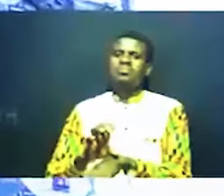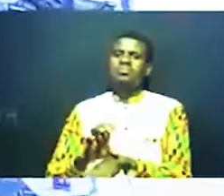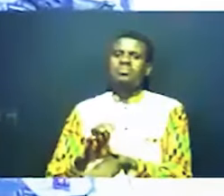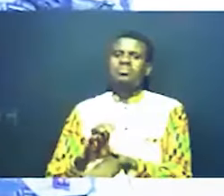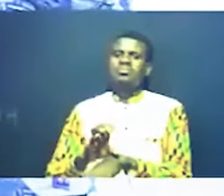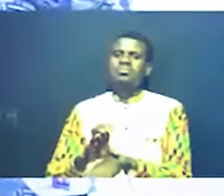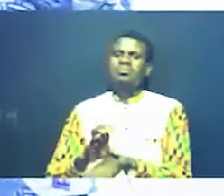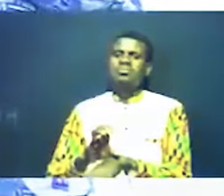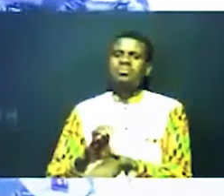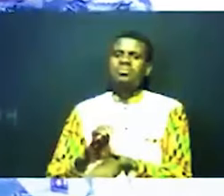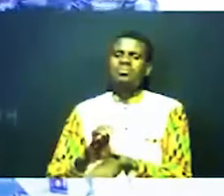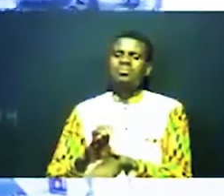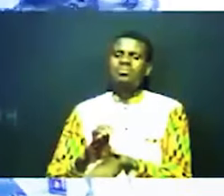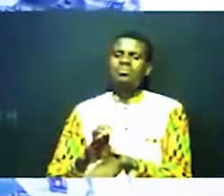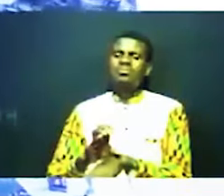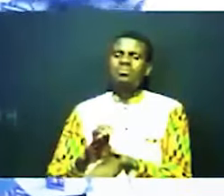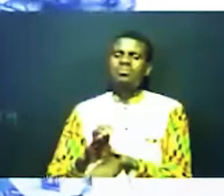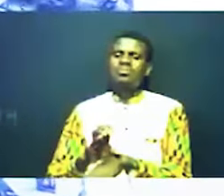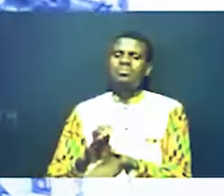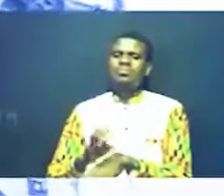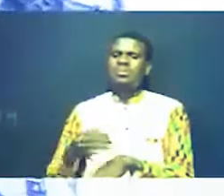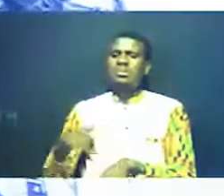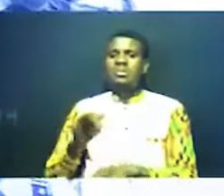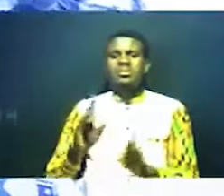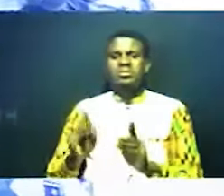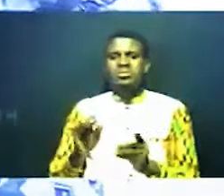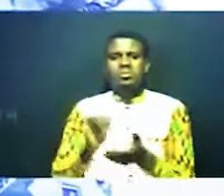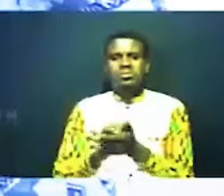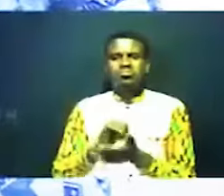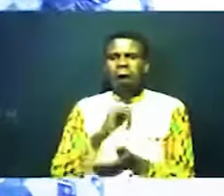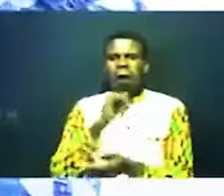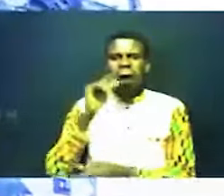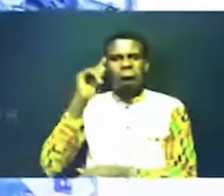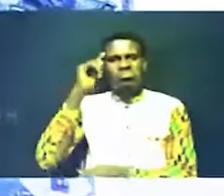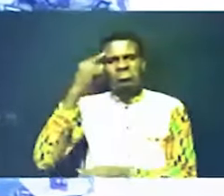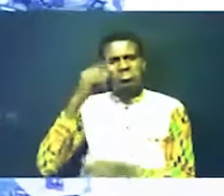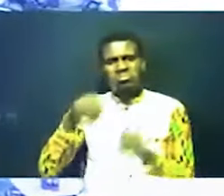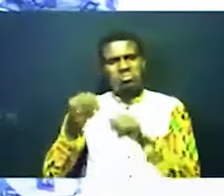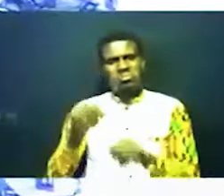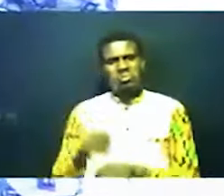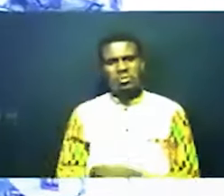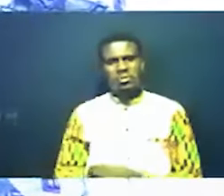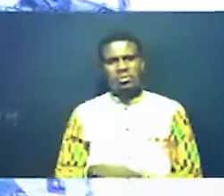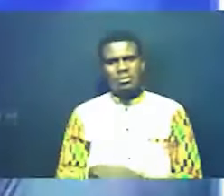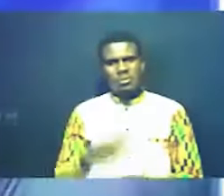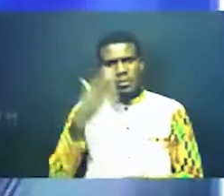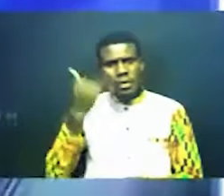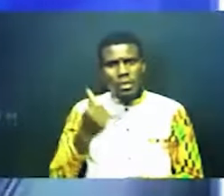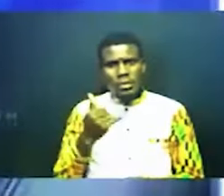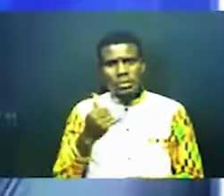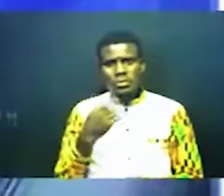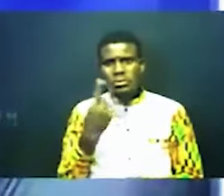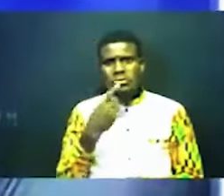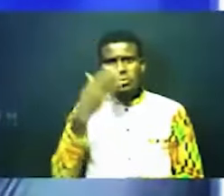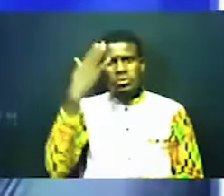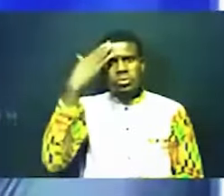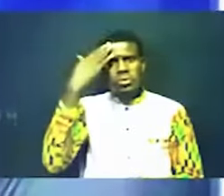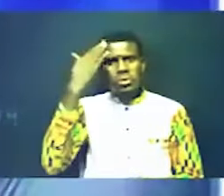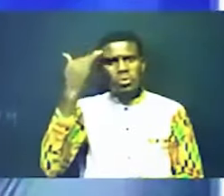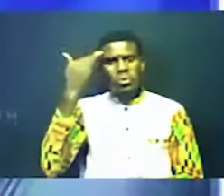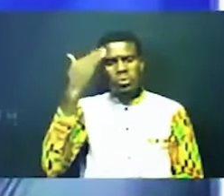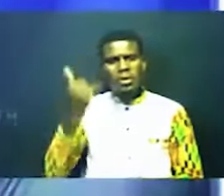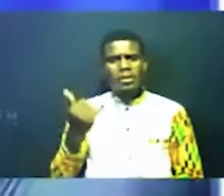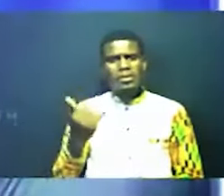some kind of impunity. Who knows the reason why? Because I've said